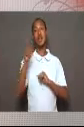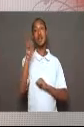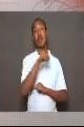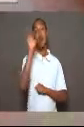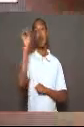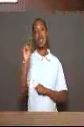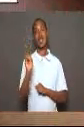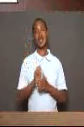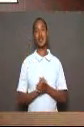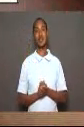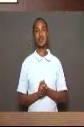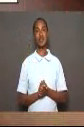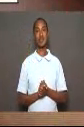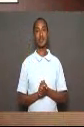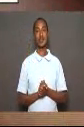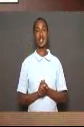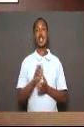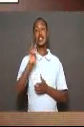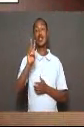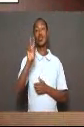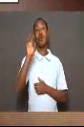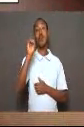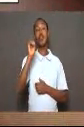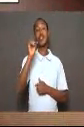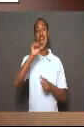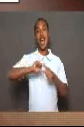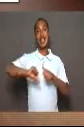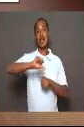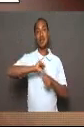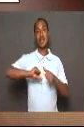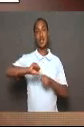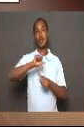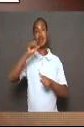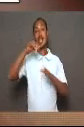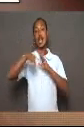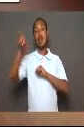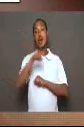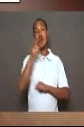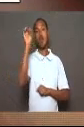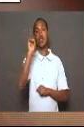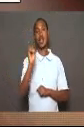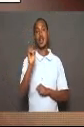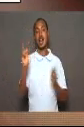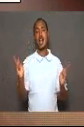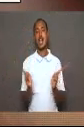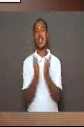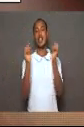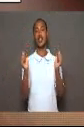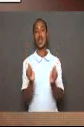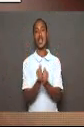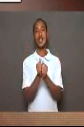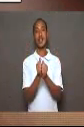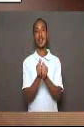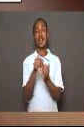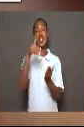peroxides. The two oxygen atoms in peroxides are linked together